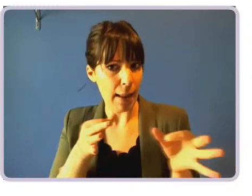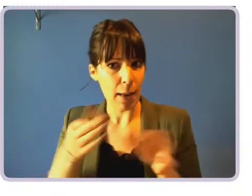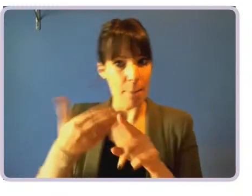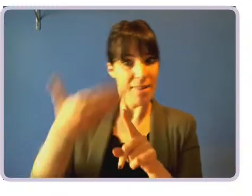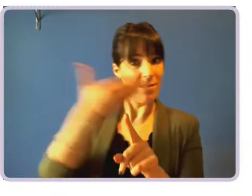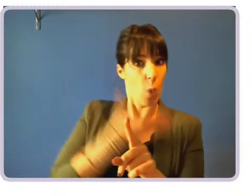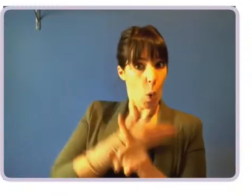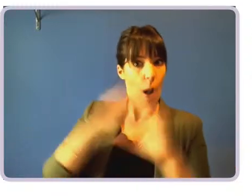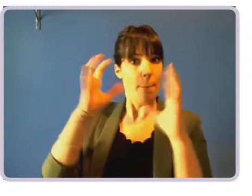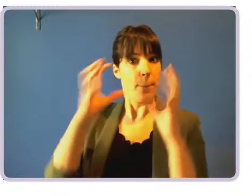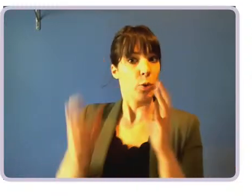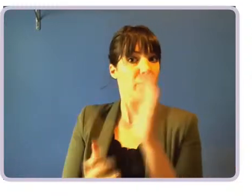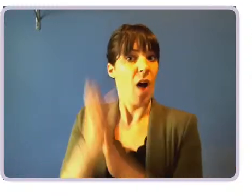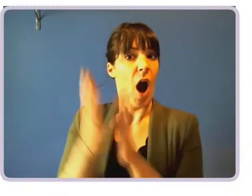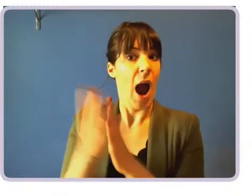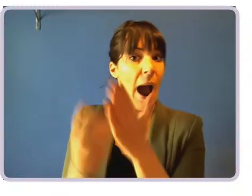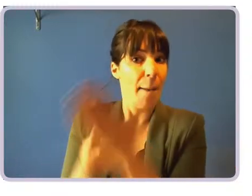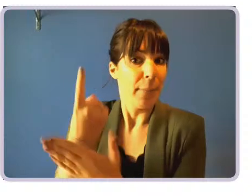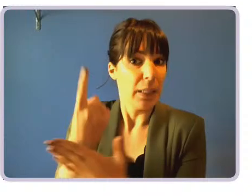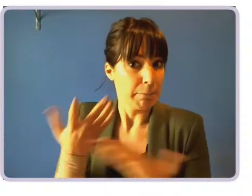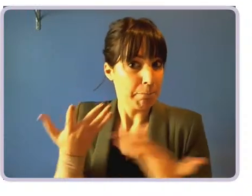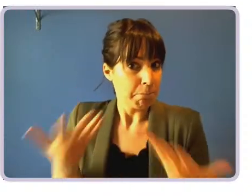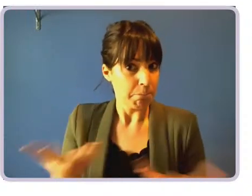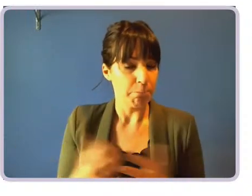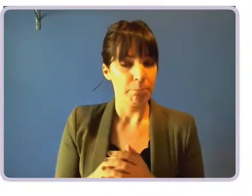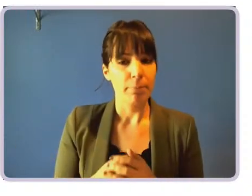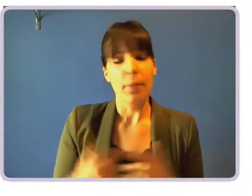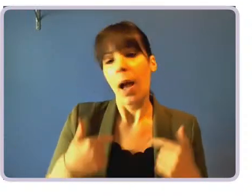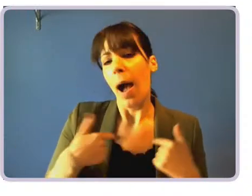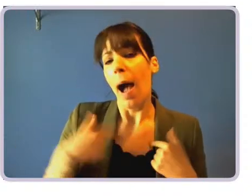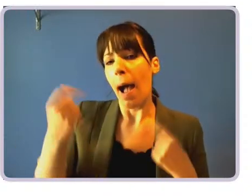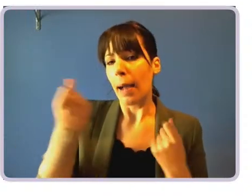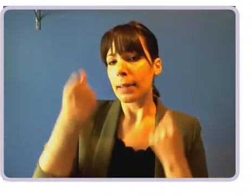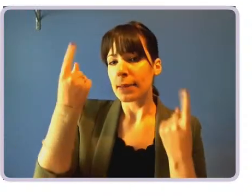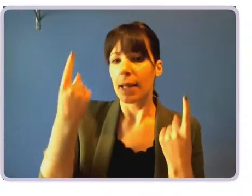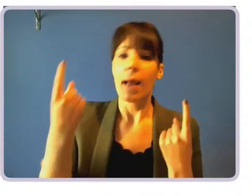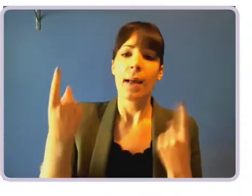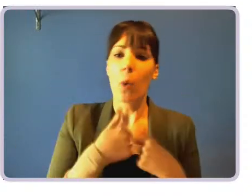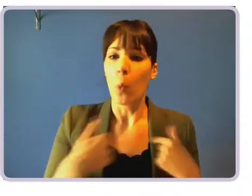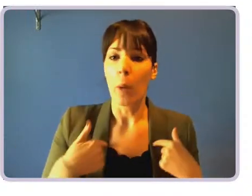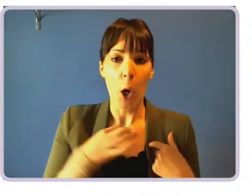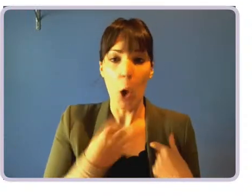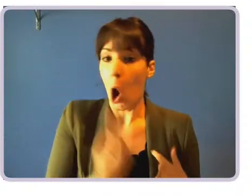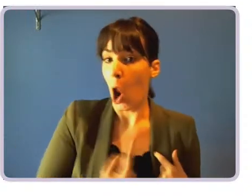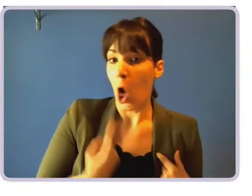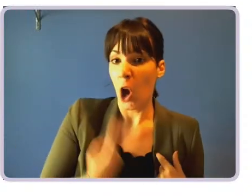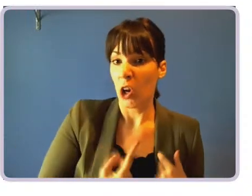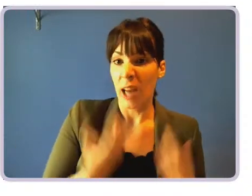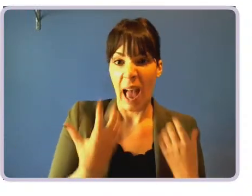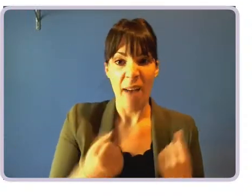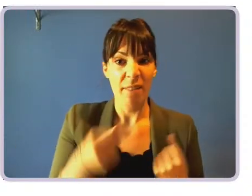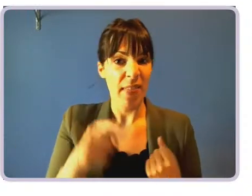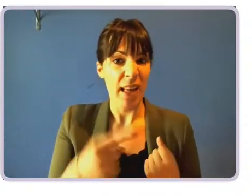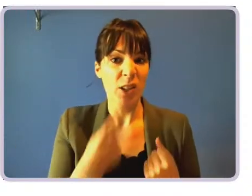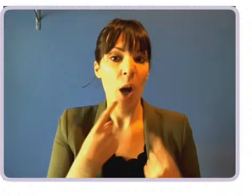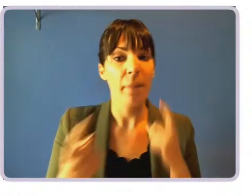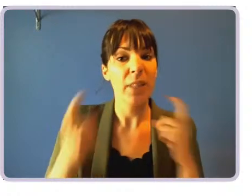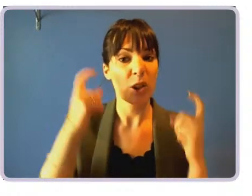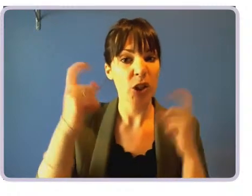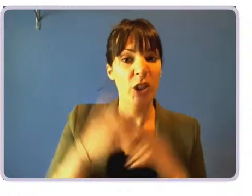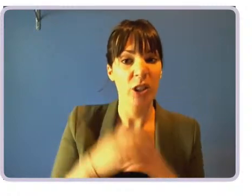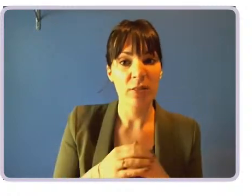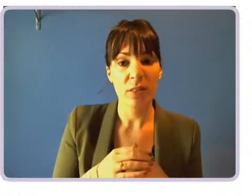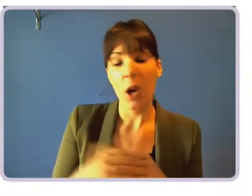emergency? And now I understand we're not alone in harbouring these concerns. Other Other individuals, agencies,